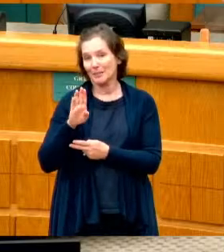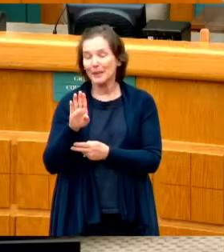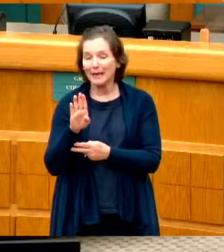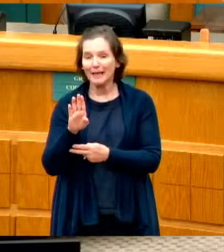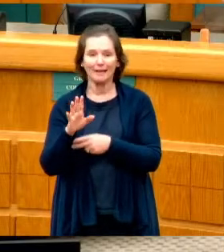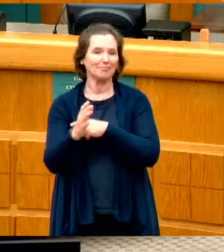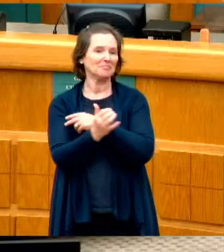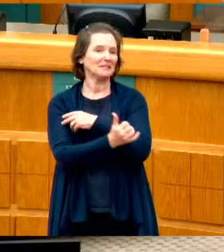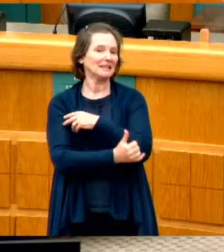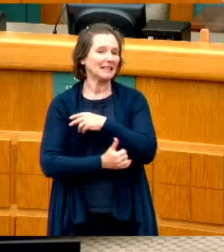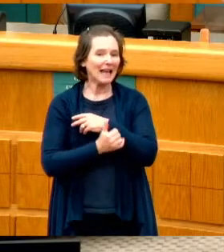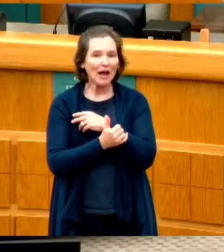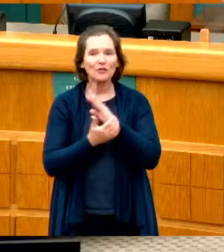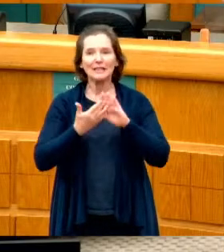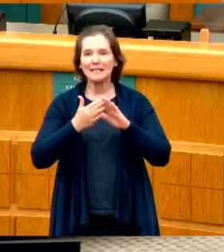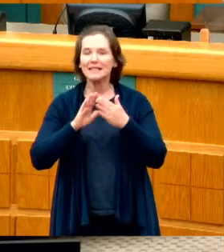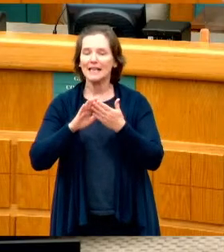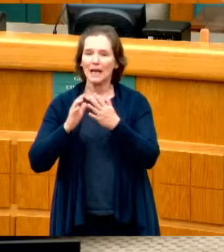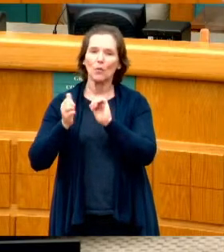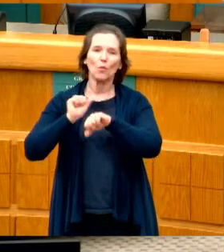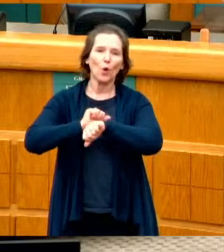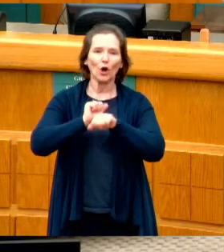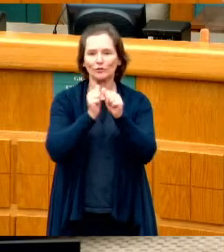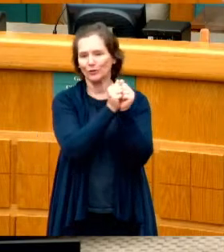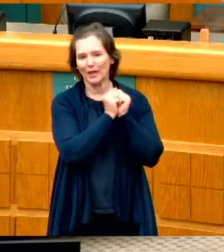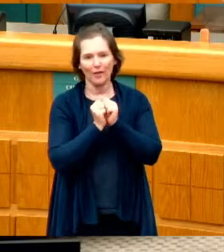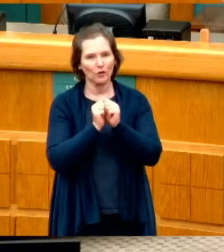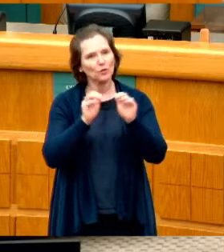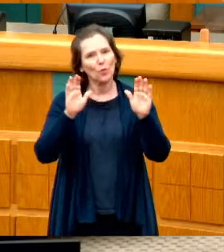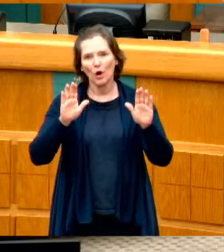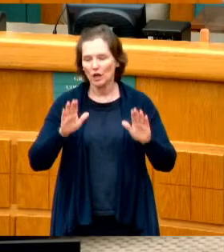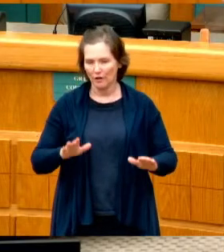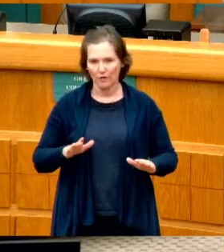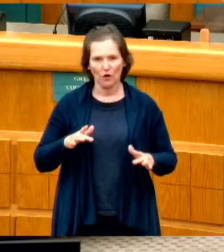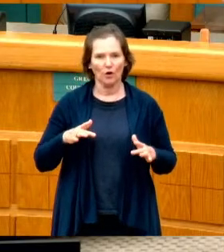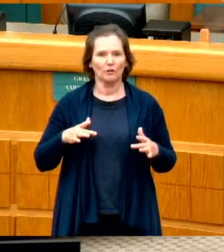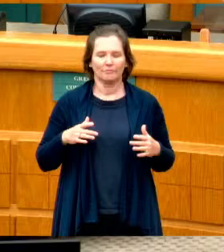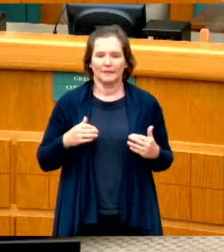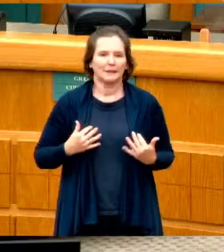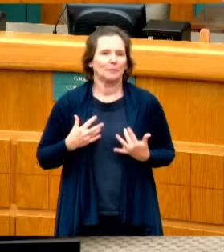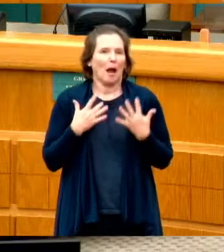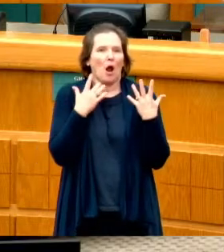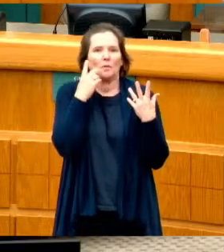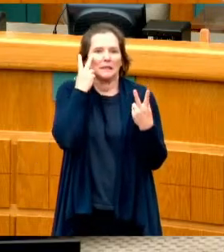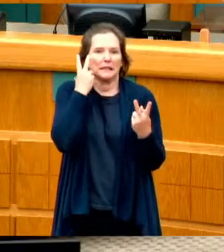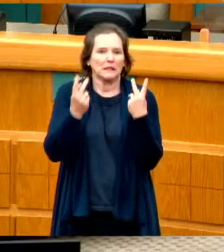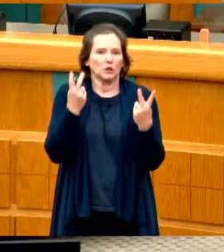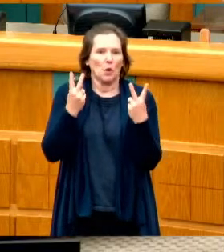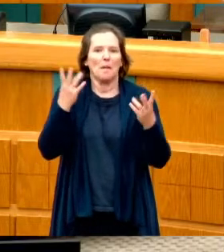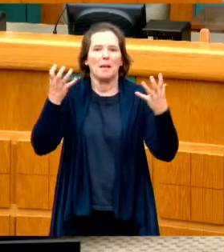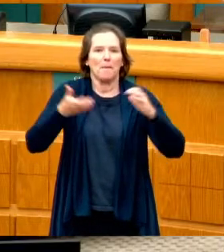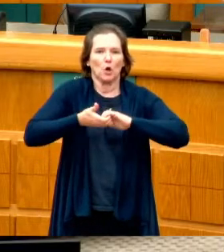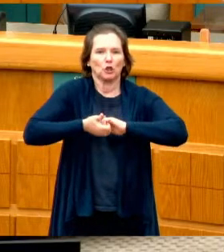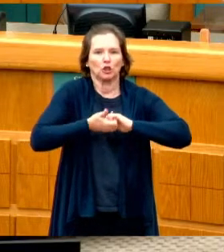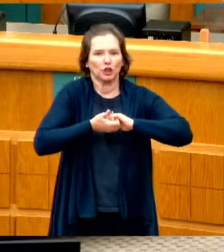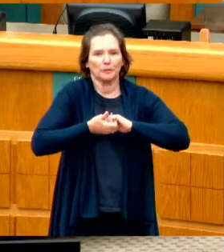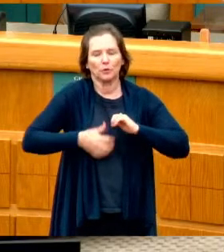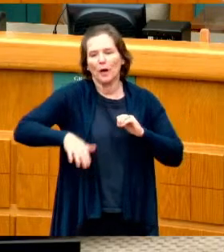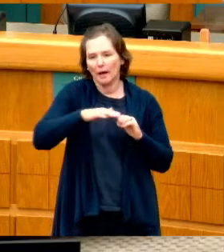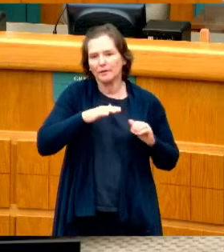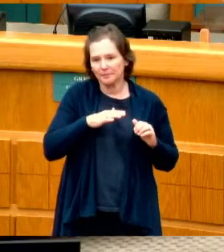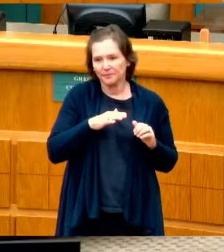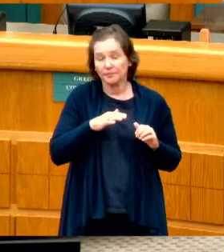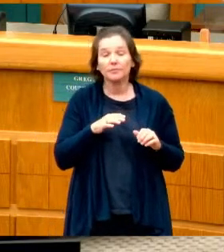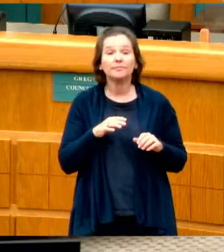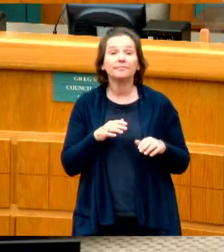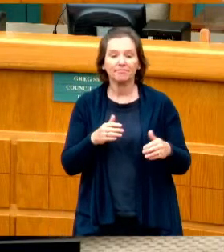other. Another part of controlling this pandemic is knowing where the virus is in the community. This